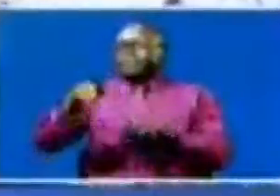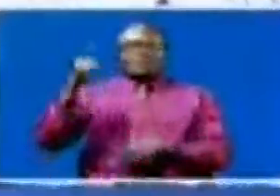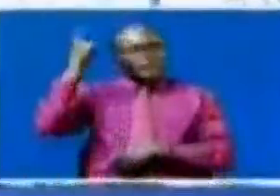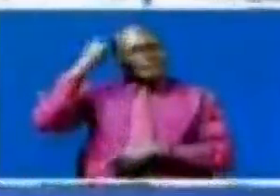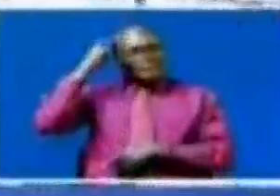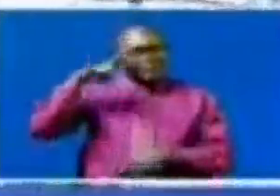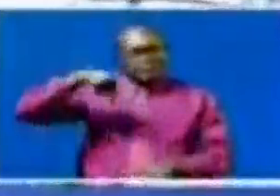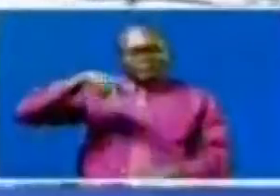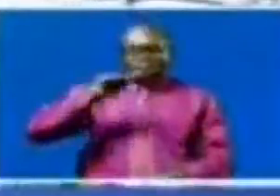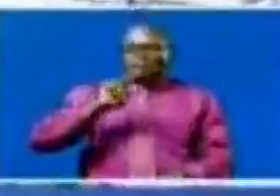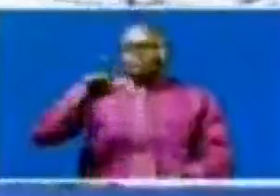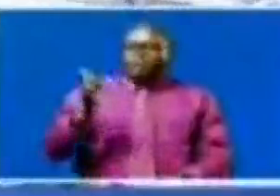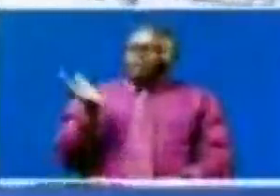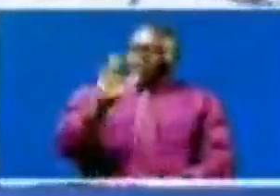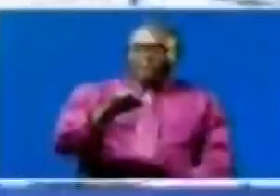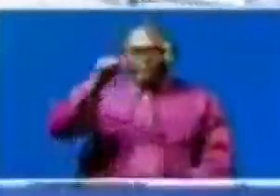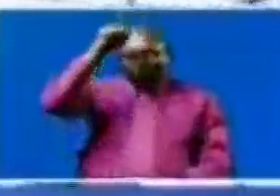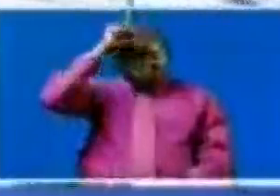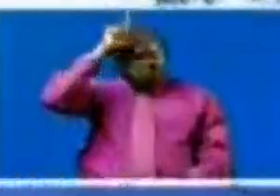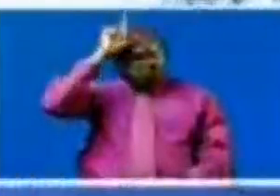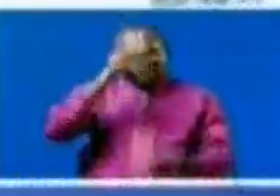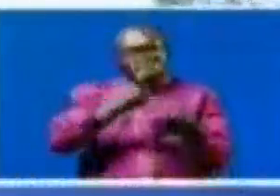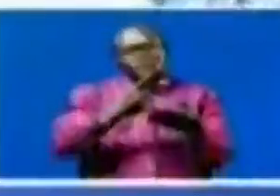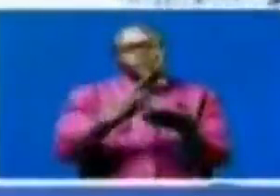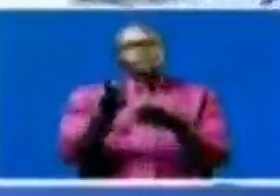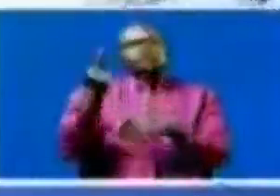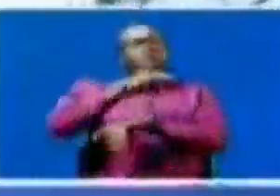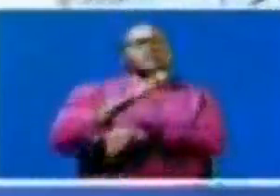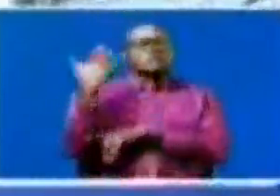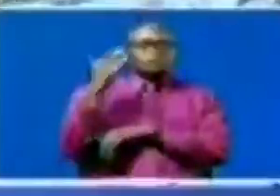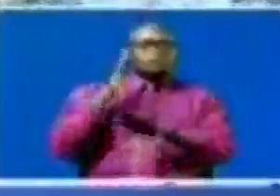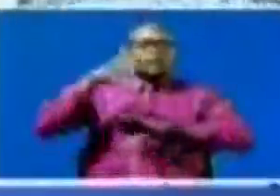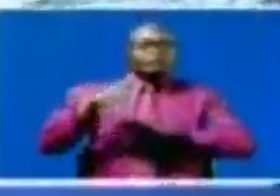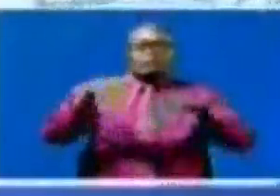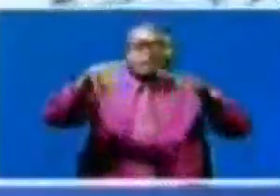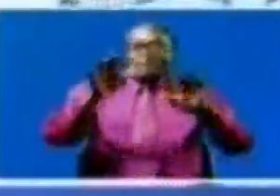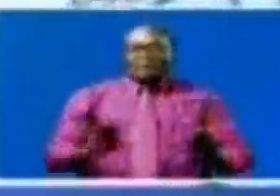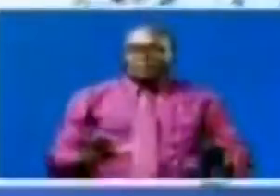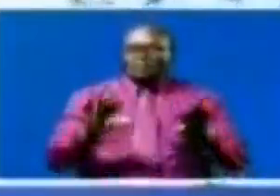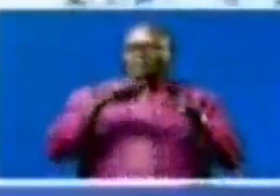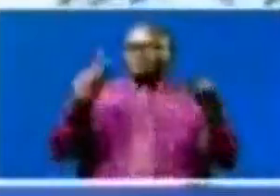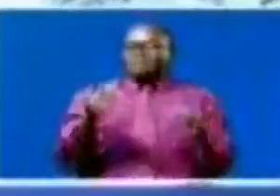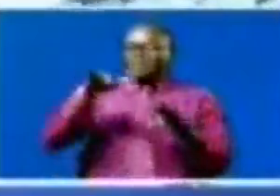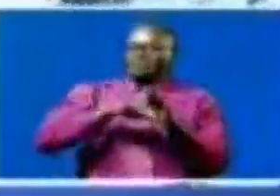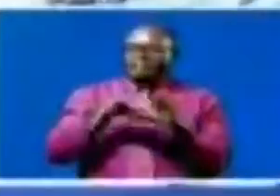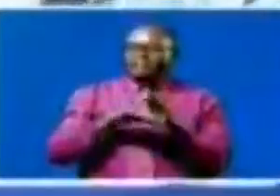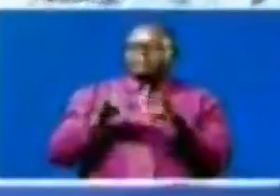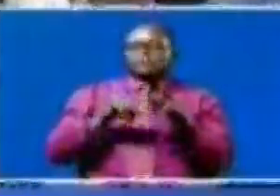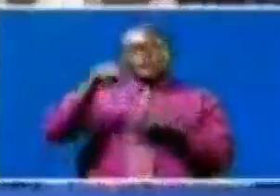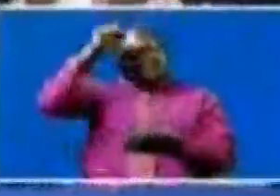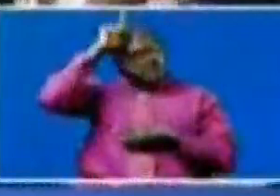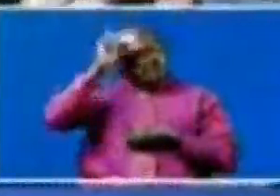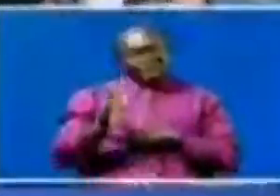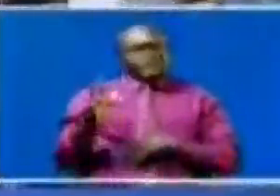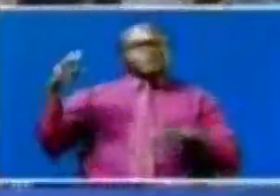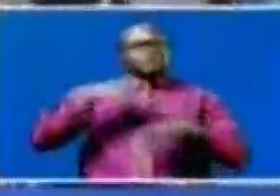Paul Gicheche returned to the village 2 days ago after his supposed burial, leaving family members and villagers shocked. The